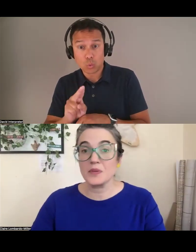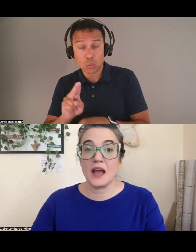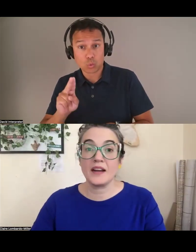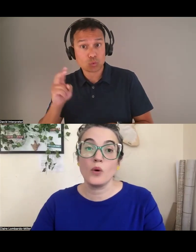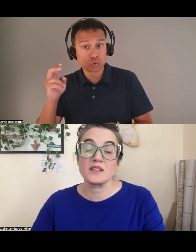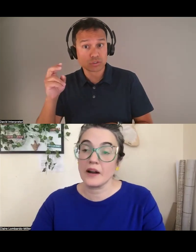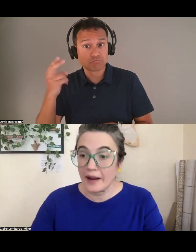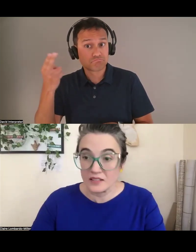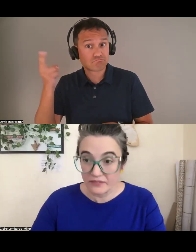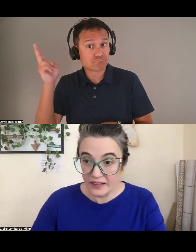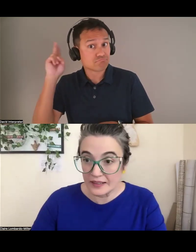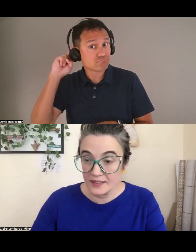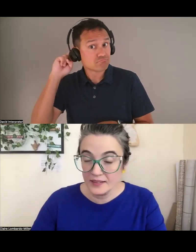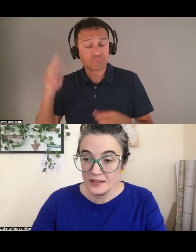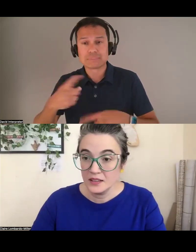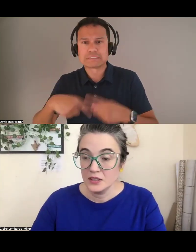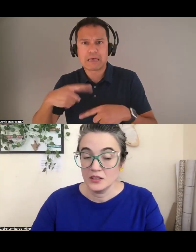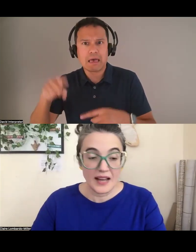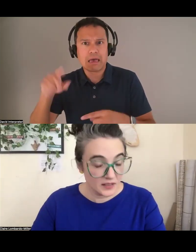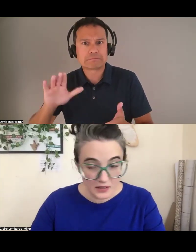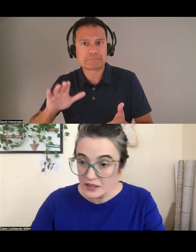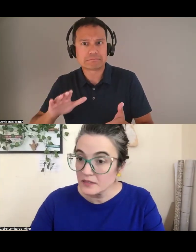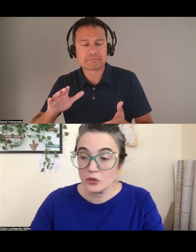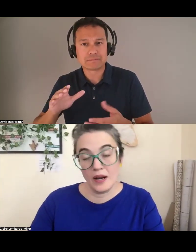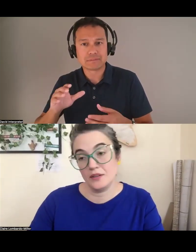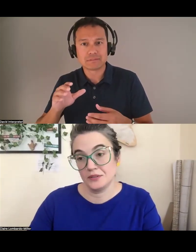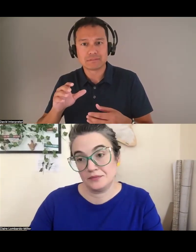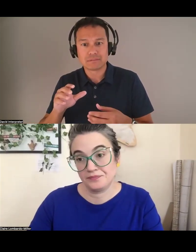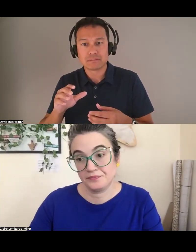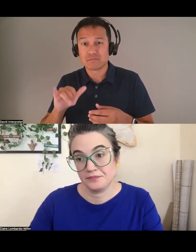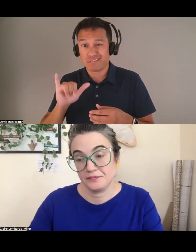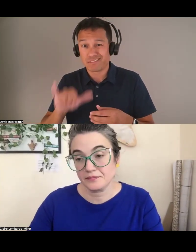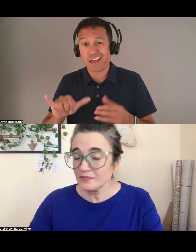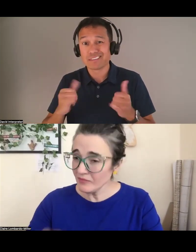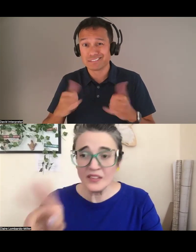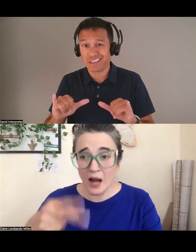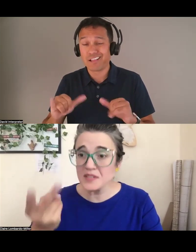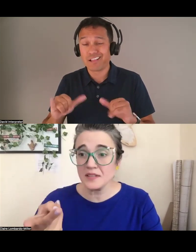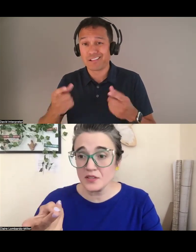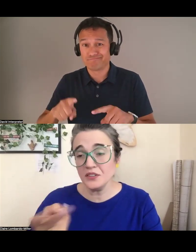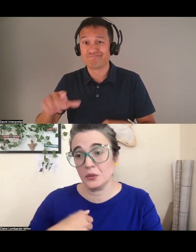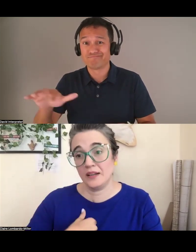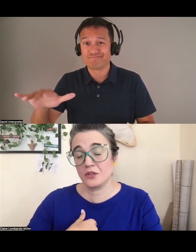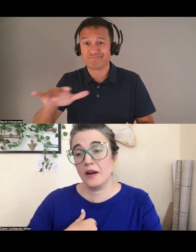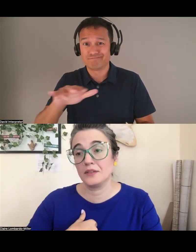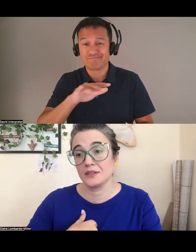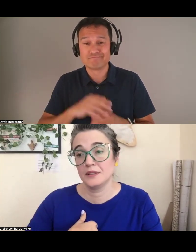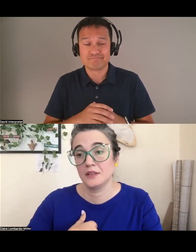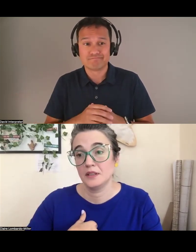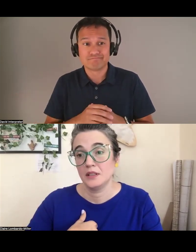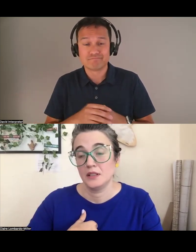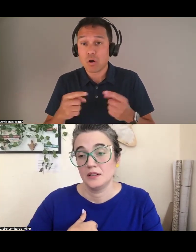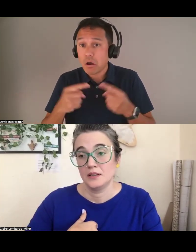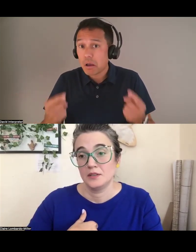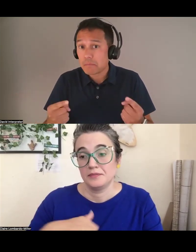stop signing once they're activated. That still kicks around. The opposite is also kicked around.